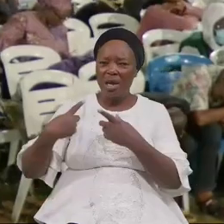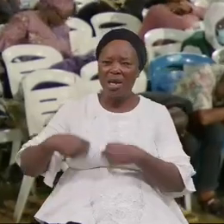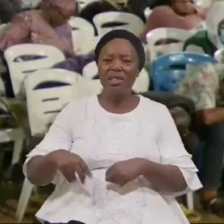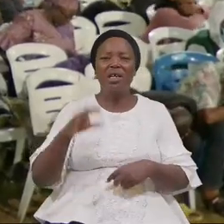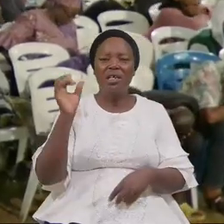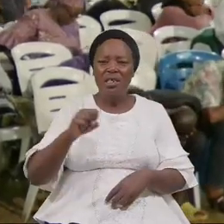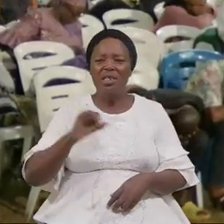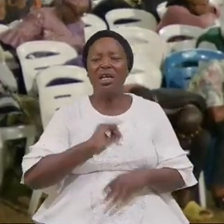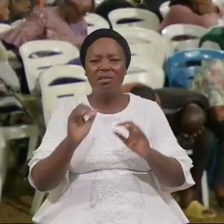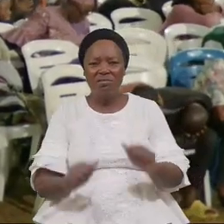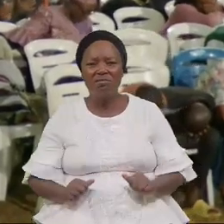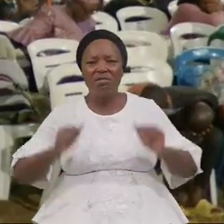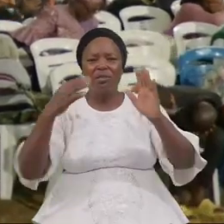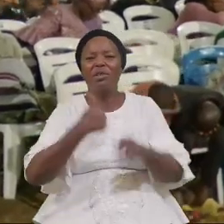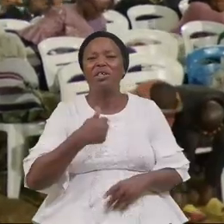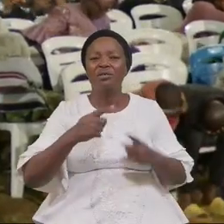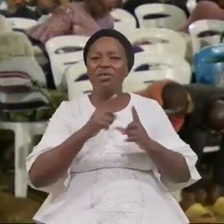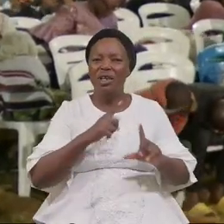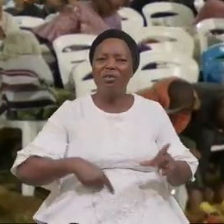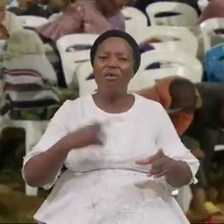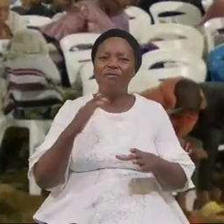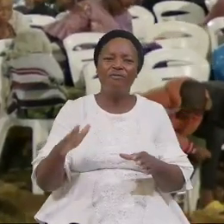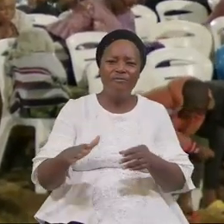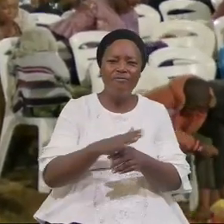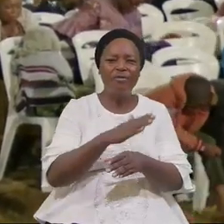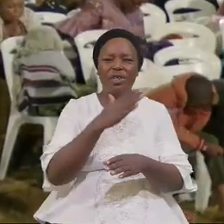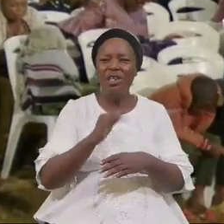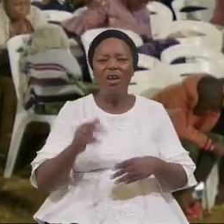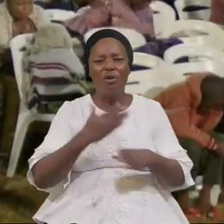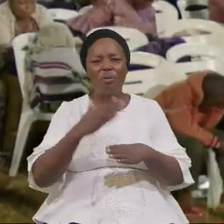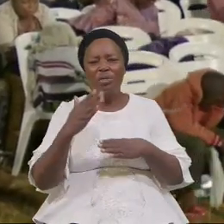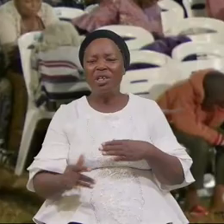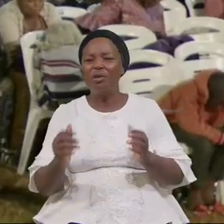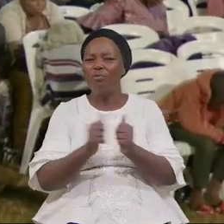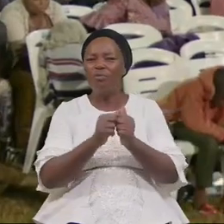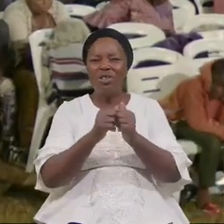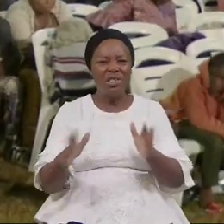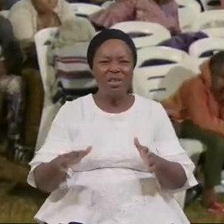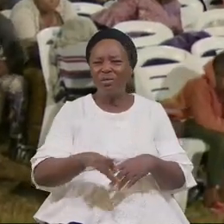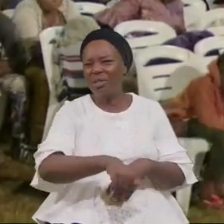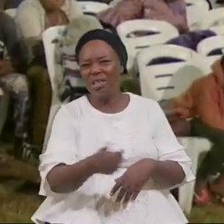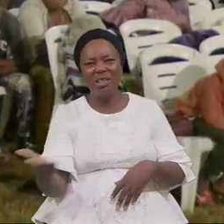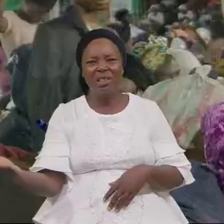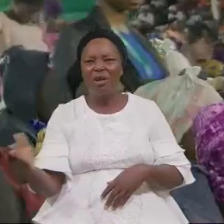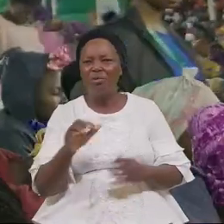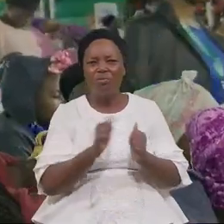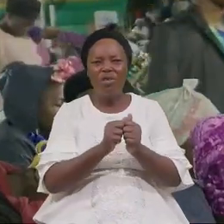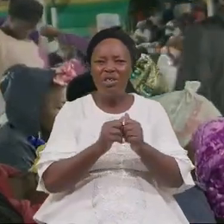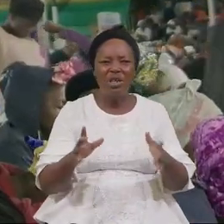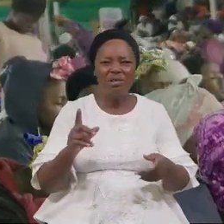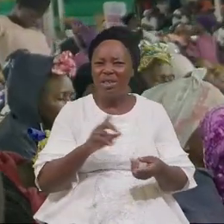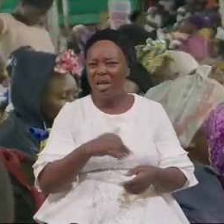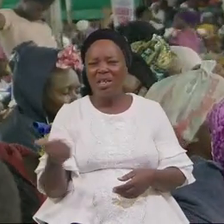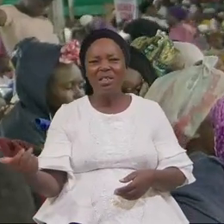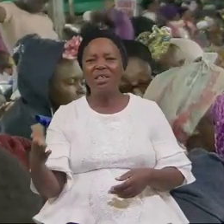give myself to the Lord fully, completely, without a rival and without any